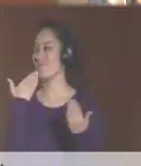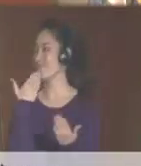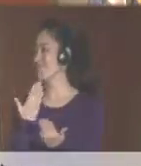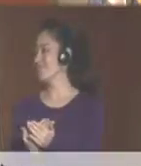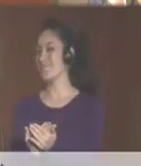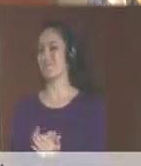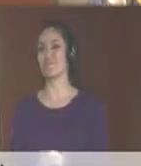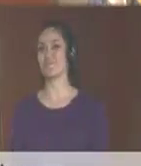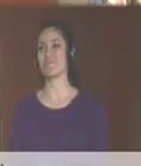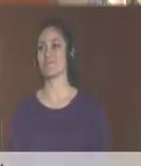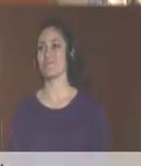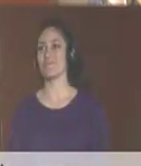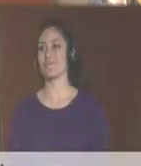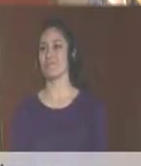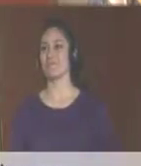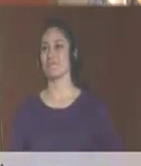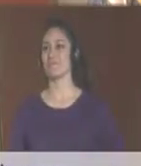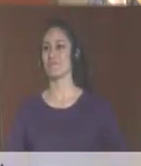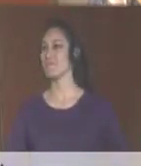Thank you very much, Jose.